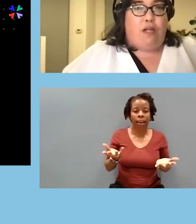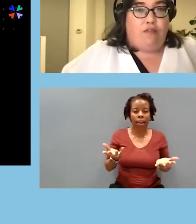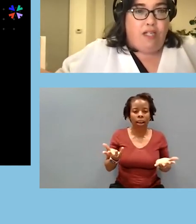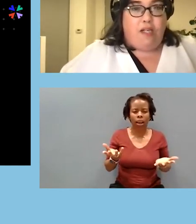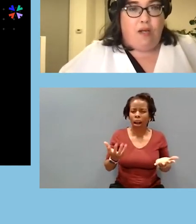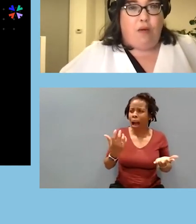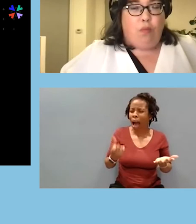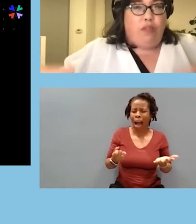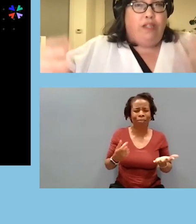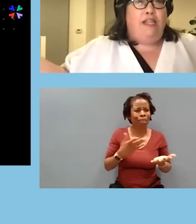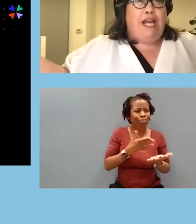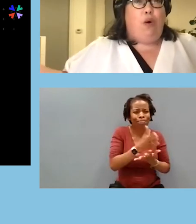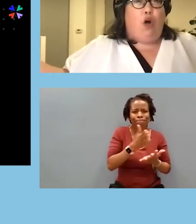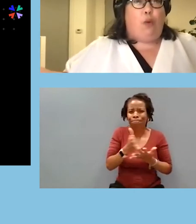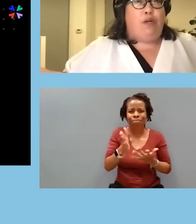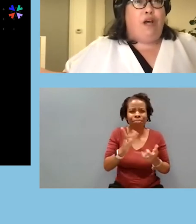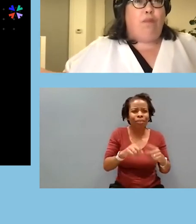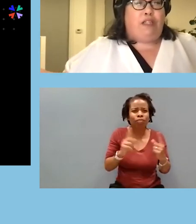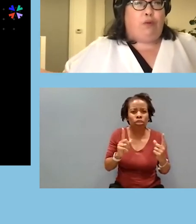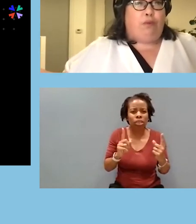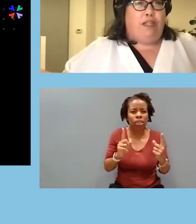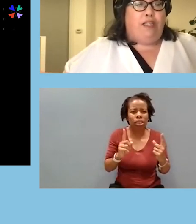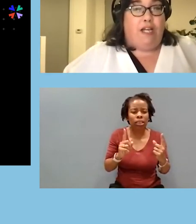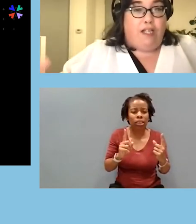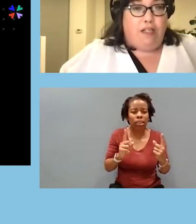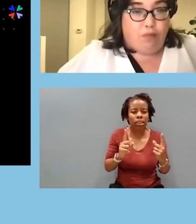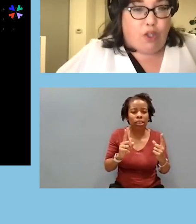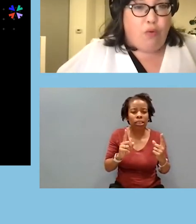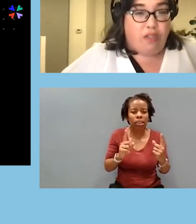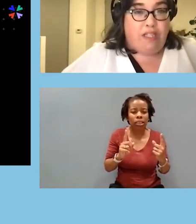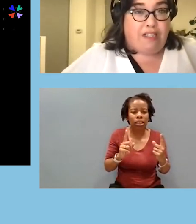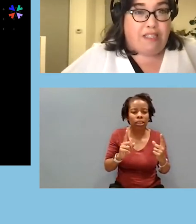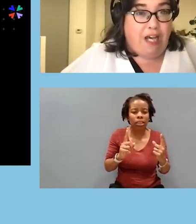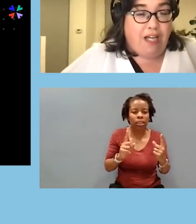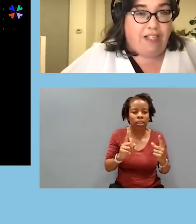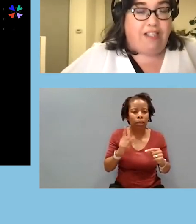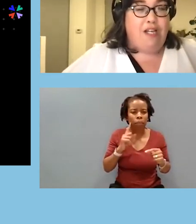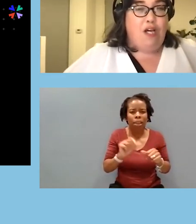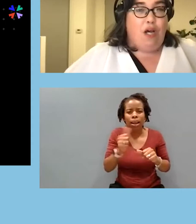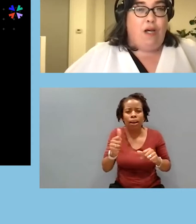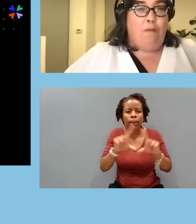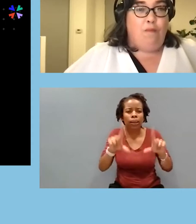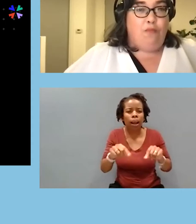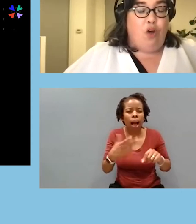And so I want to kind of now open up a little bit, and if we go to the next slide,